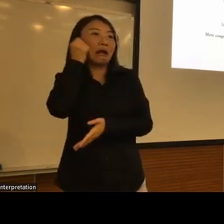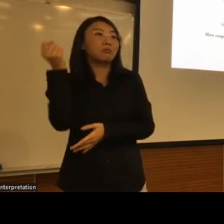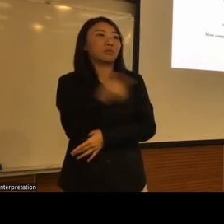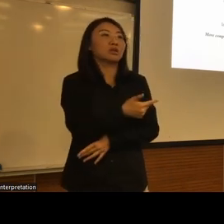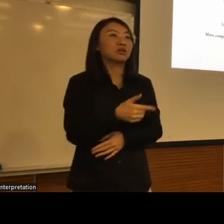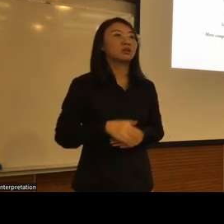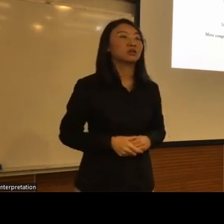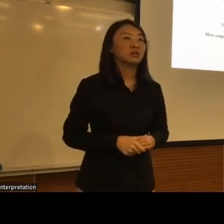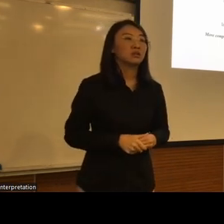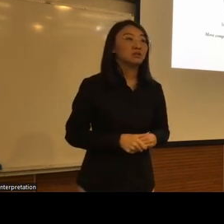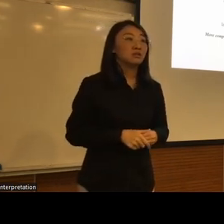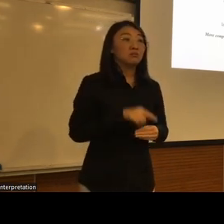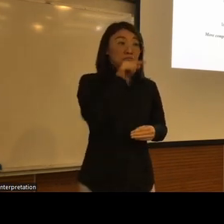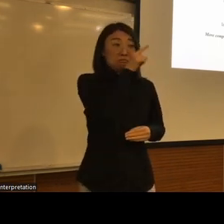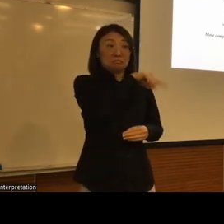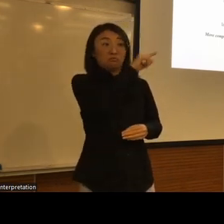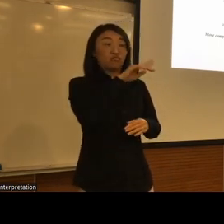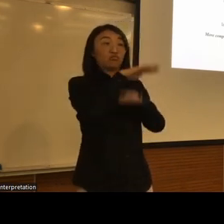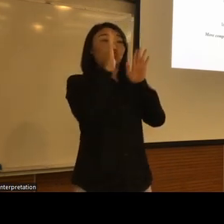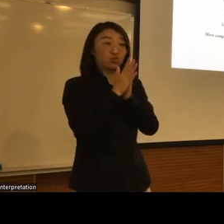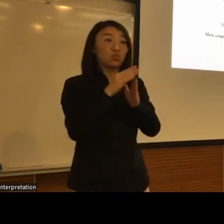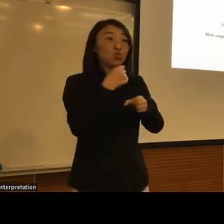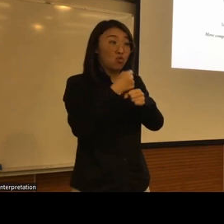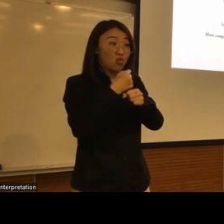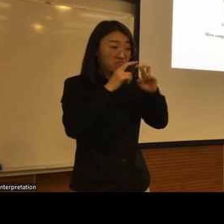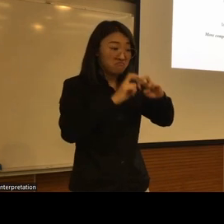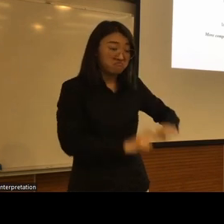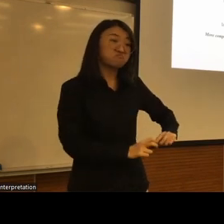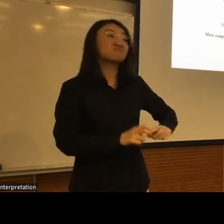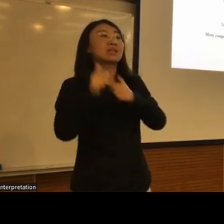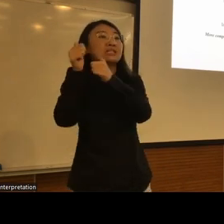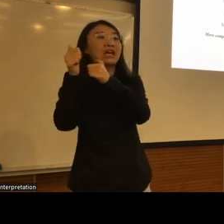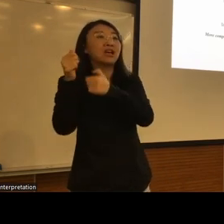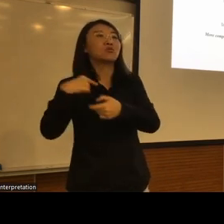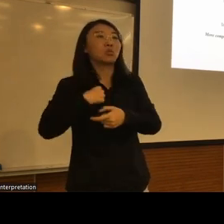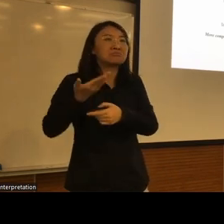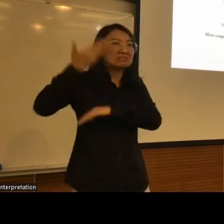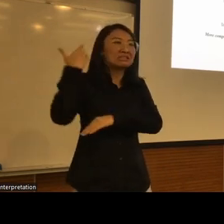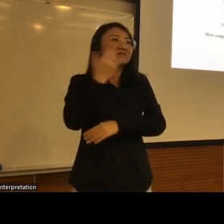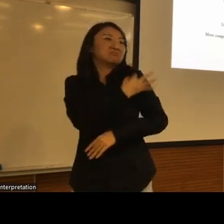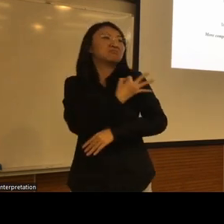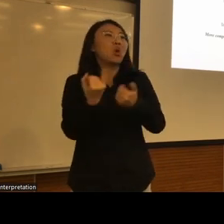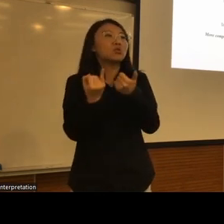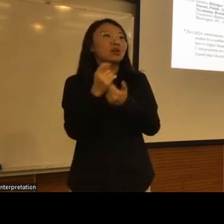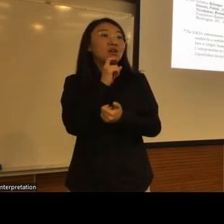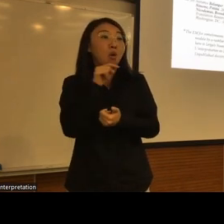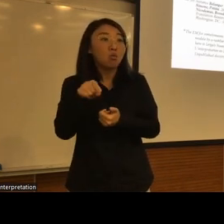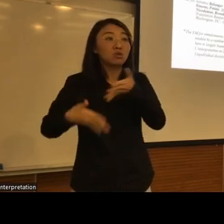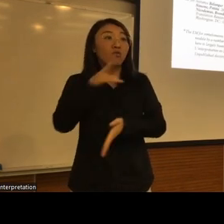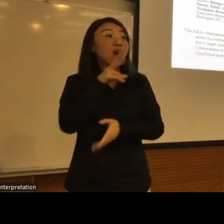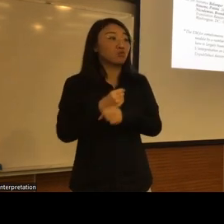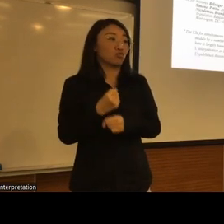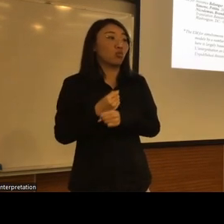By the way, all of this was done thanks to my PhD student, former PhD student, who is a sign language